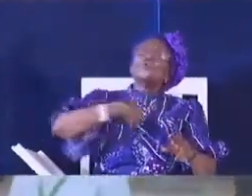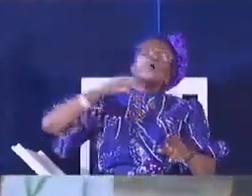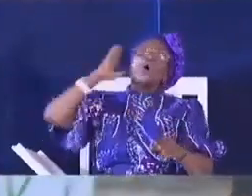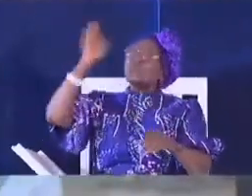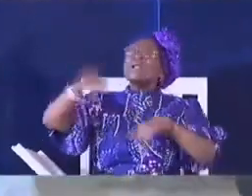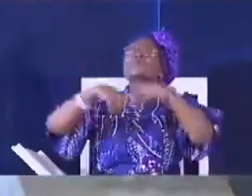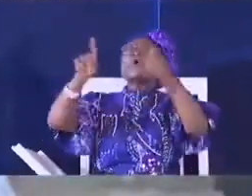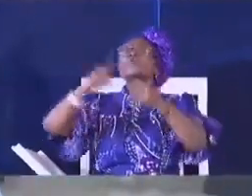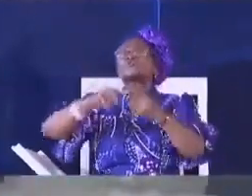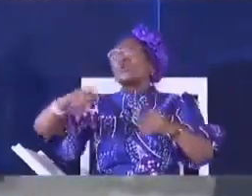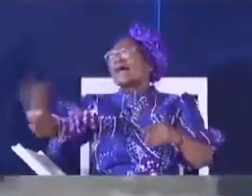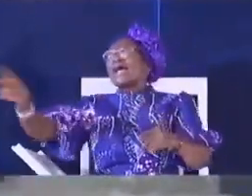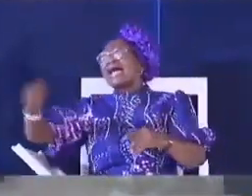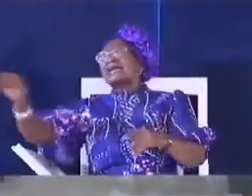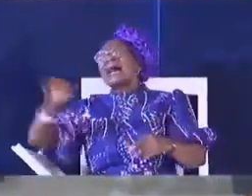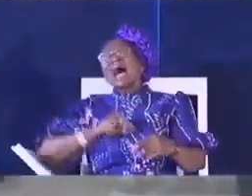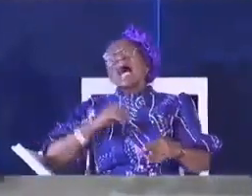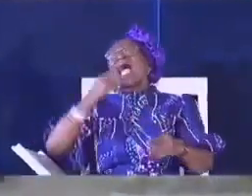decree.